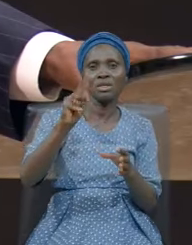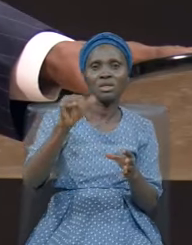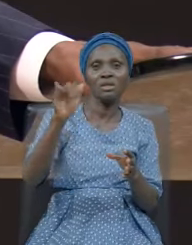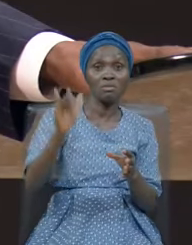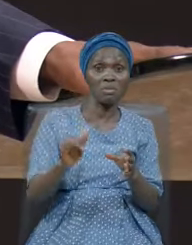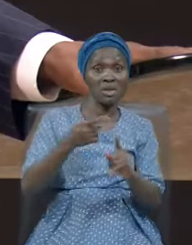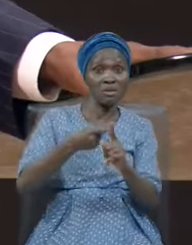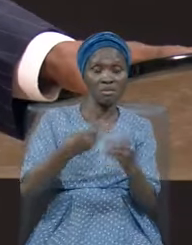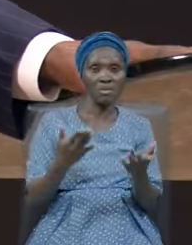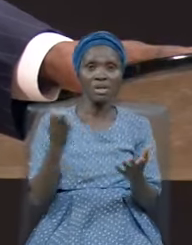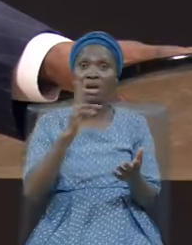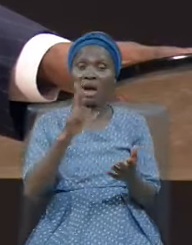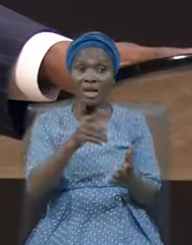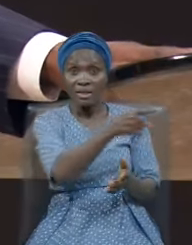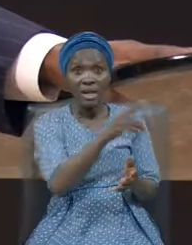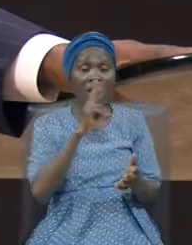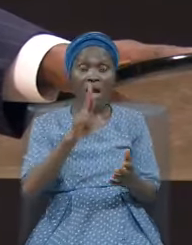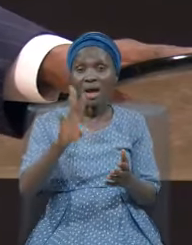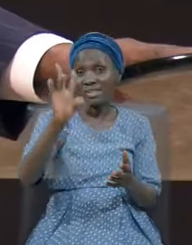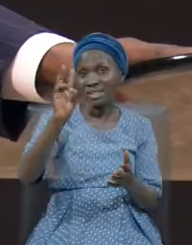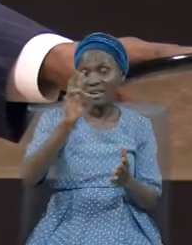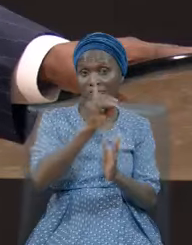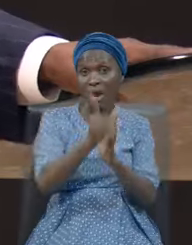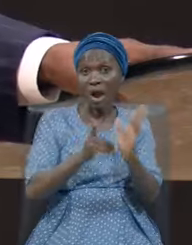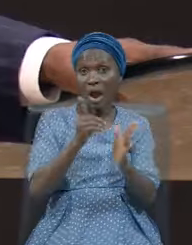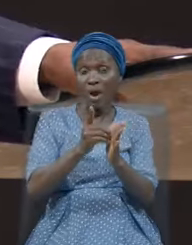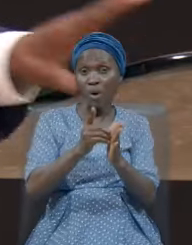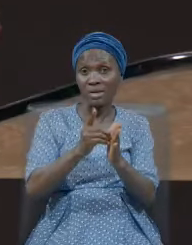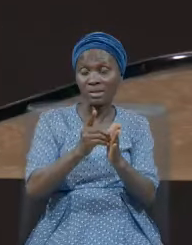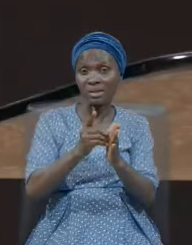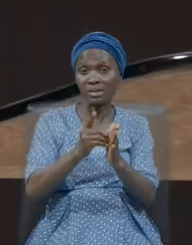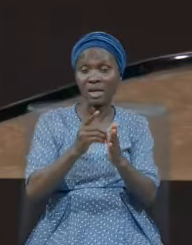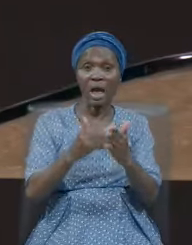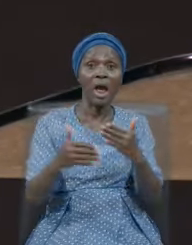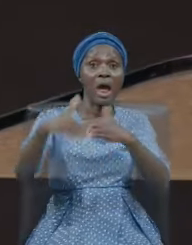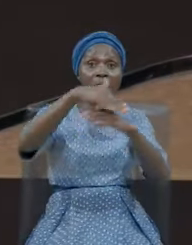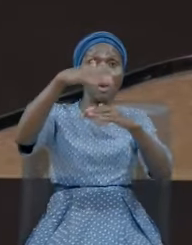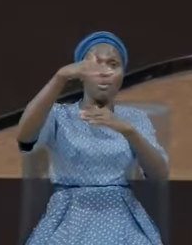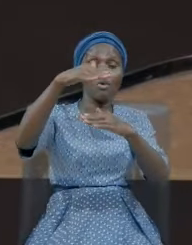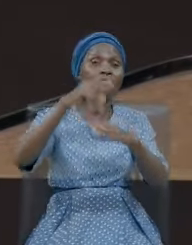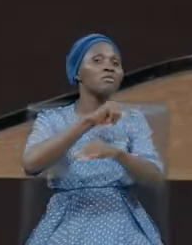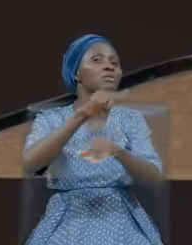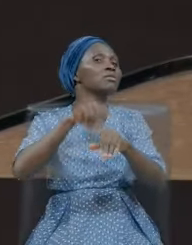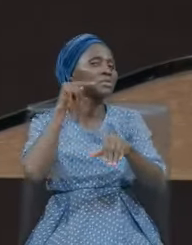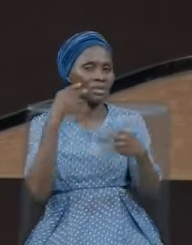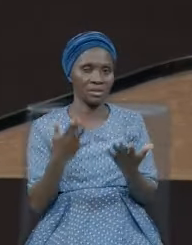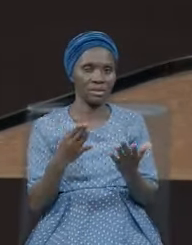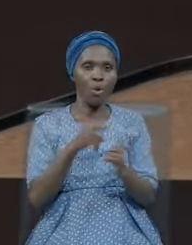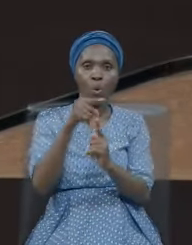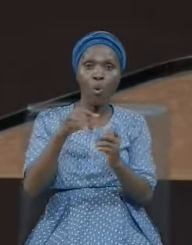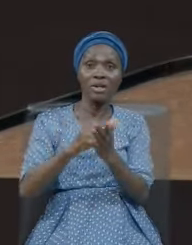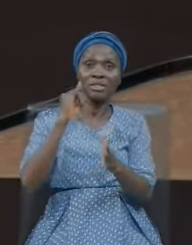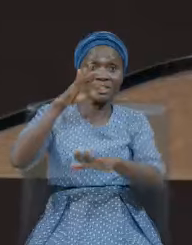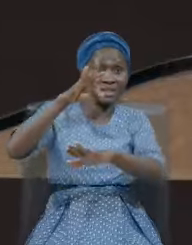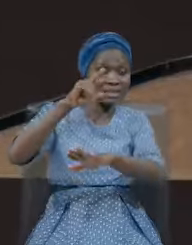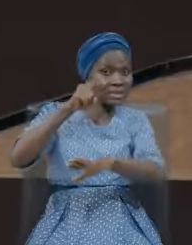7 hours ahead of Nigeria. When it is 7 o'clock, I should be preaching